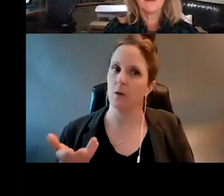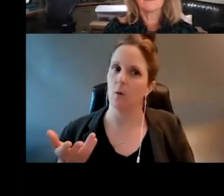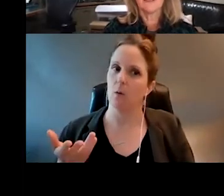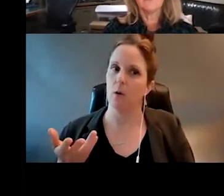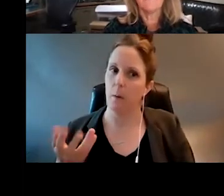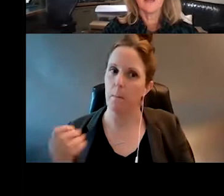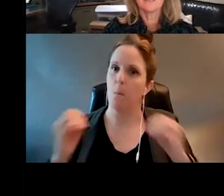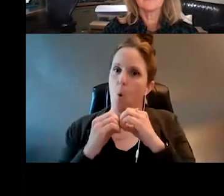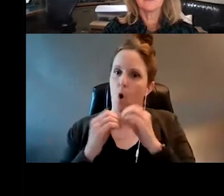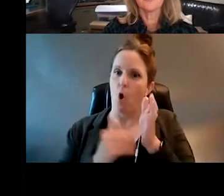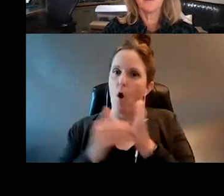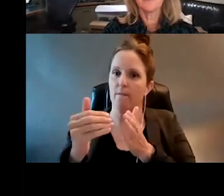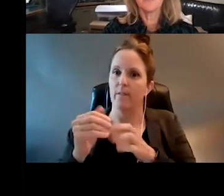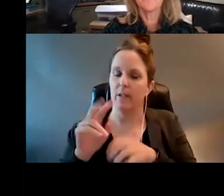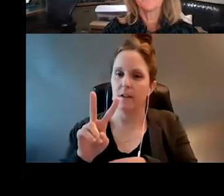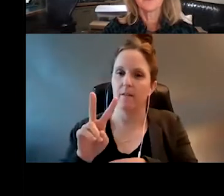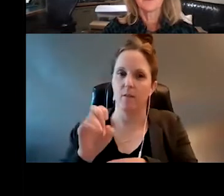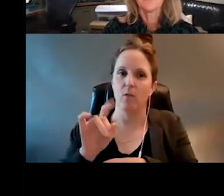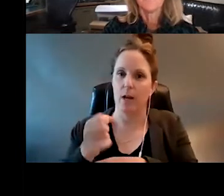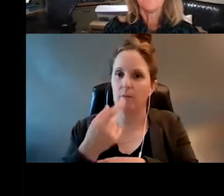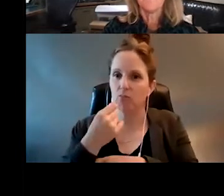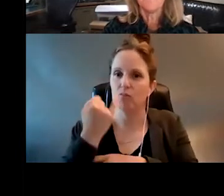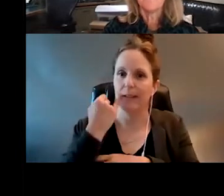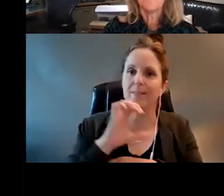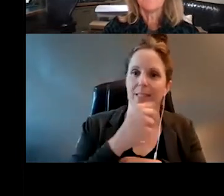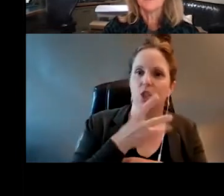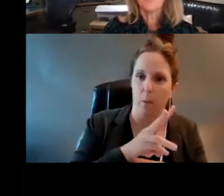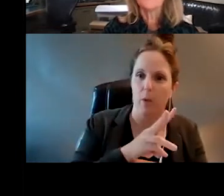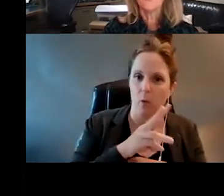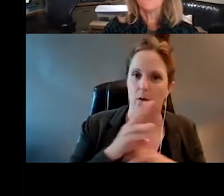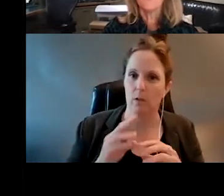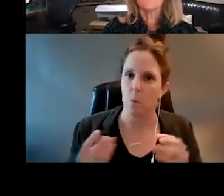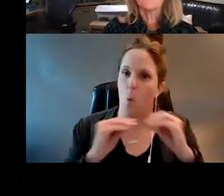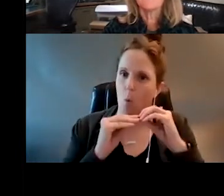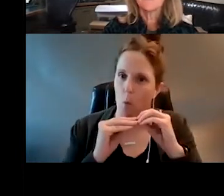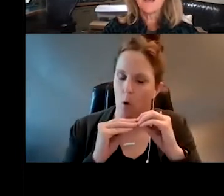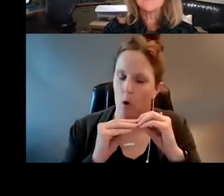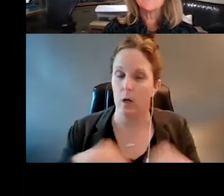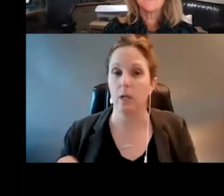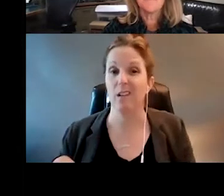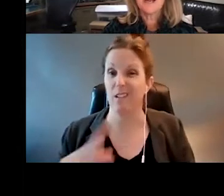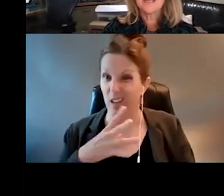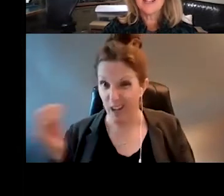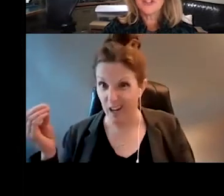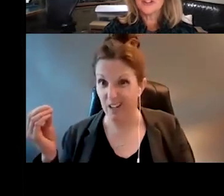5% versus 10, or got both. So 6% versus 16% or 17%.